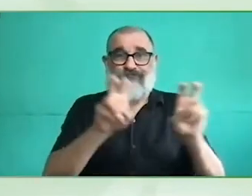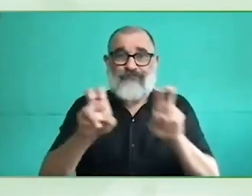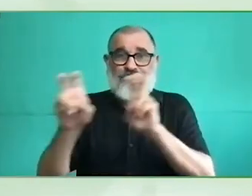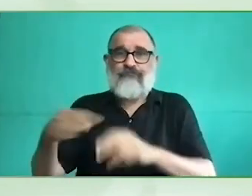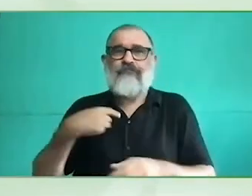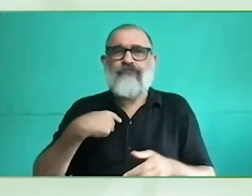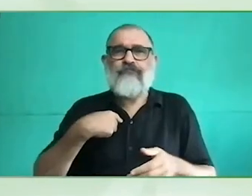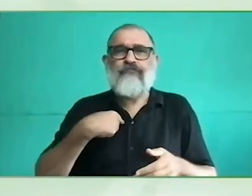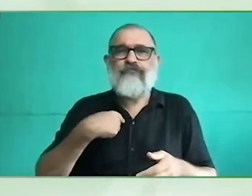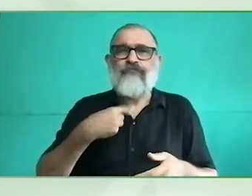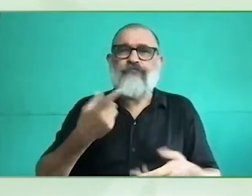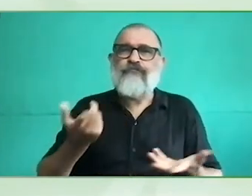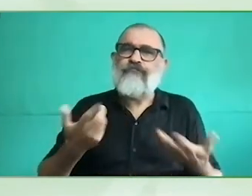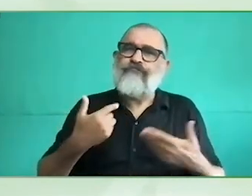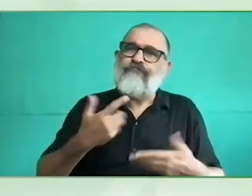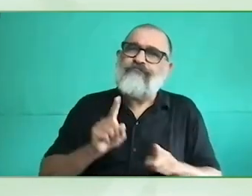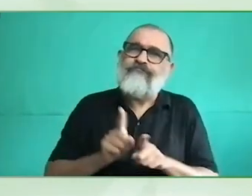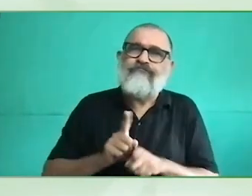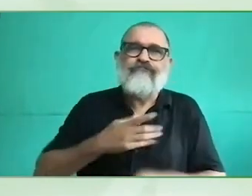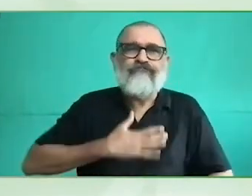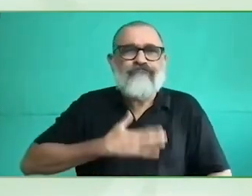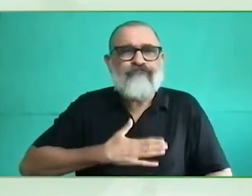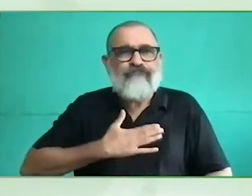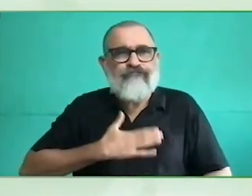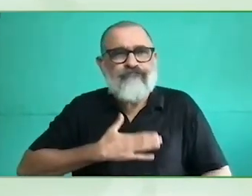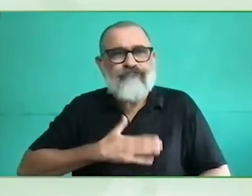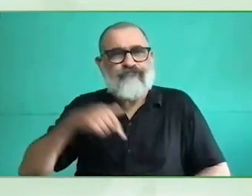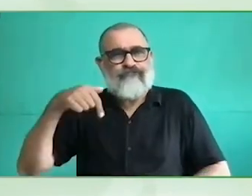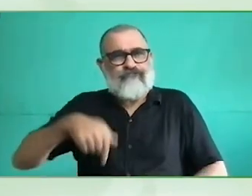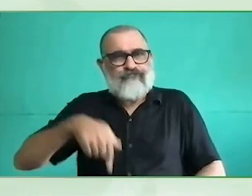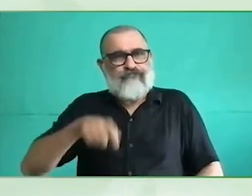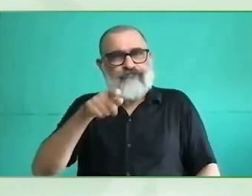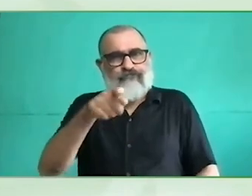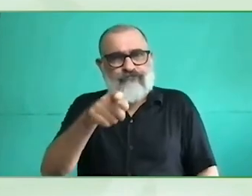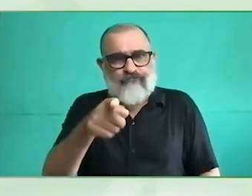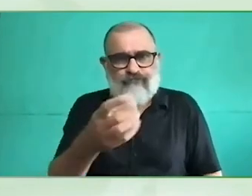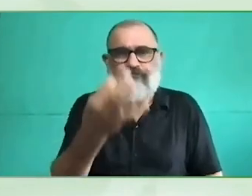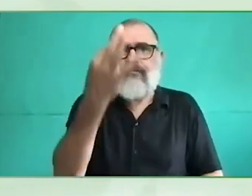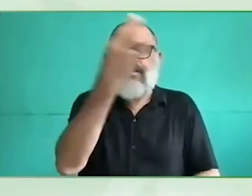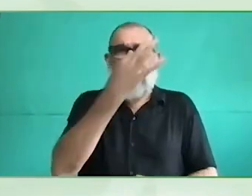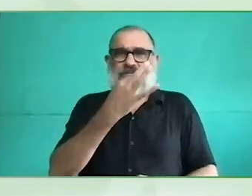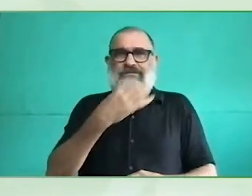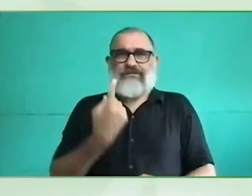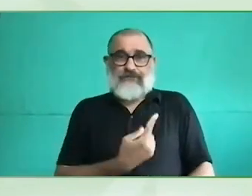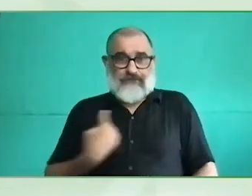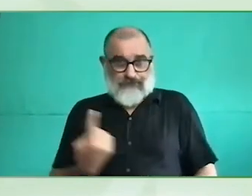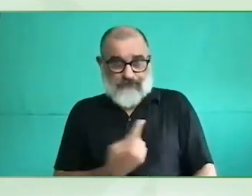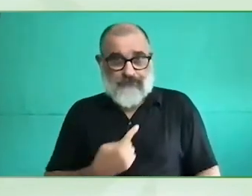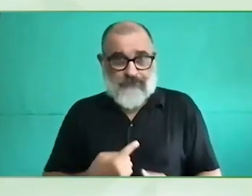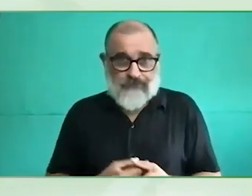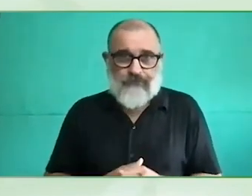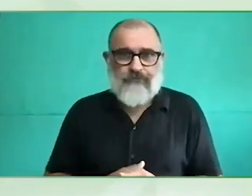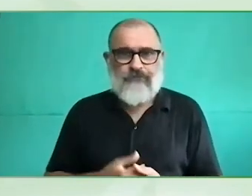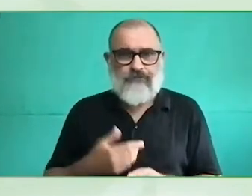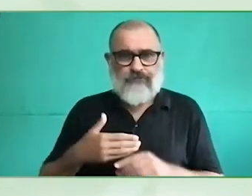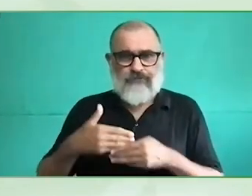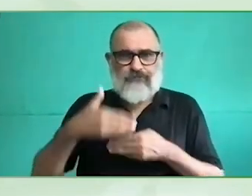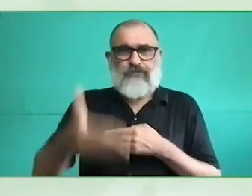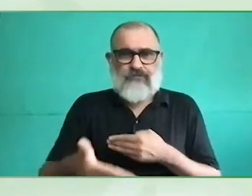Carola, that you asked us, after giving you an award,